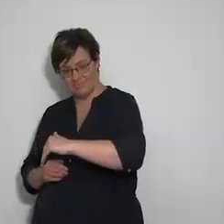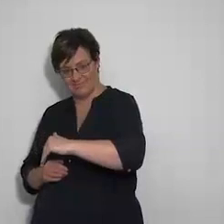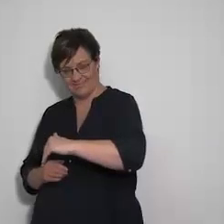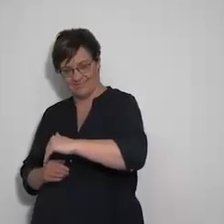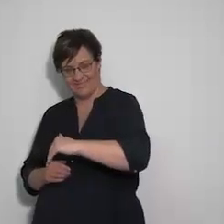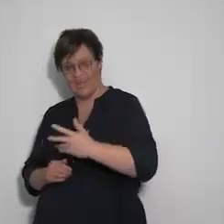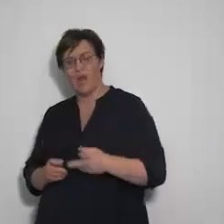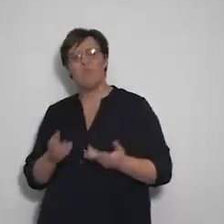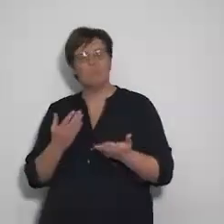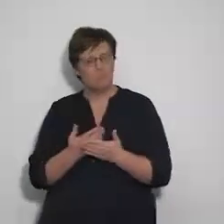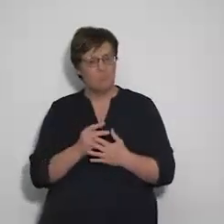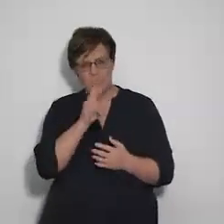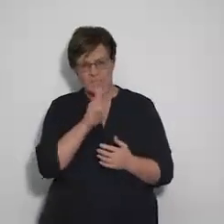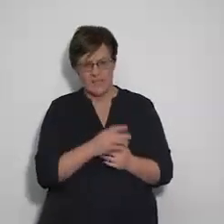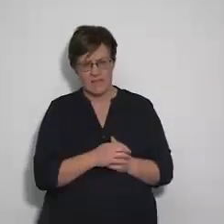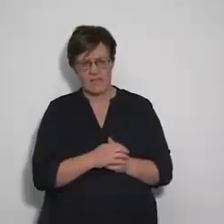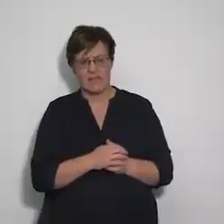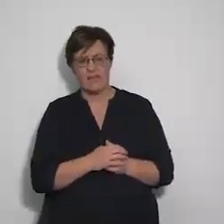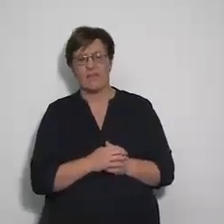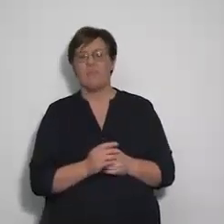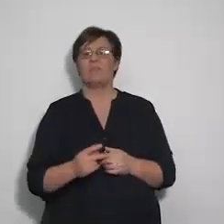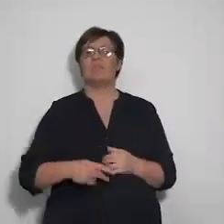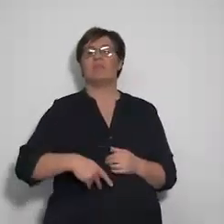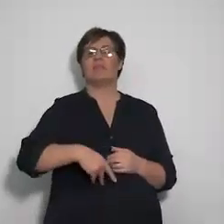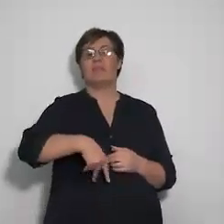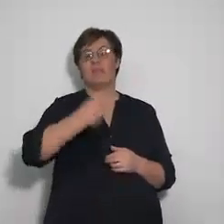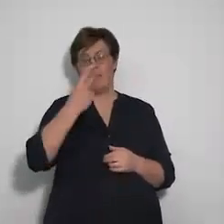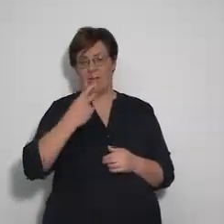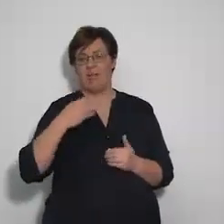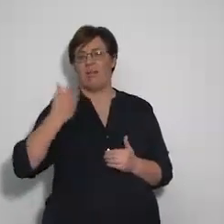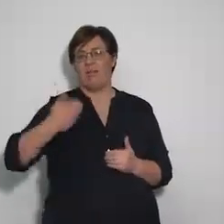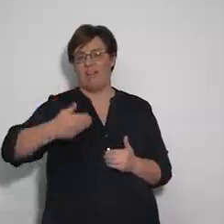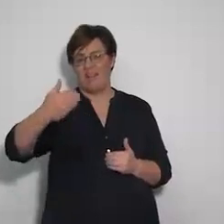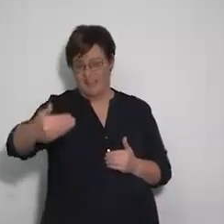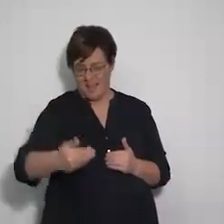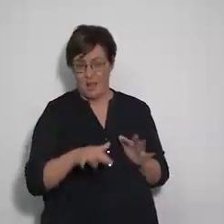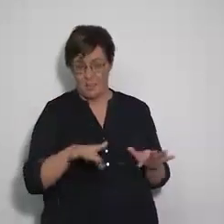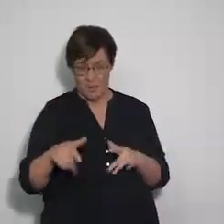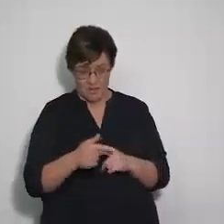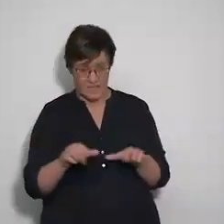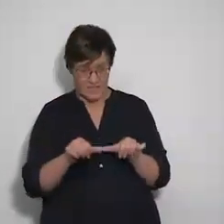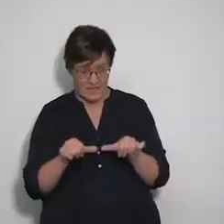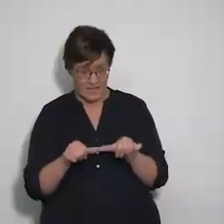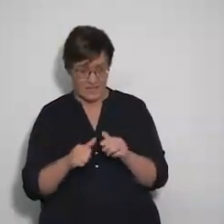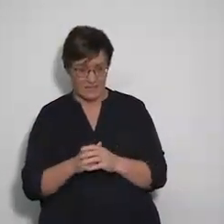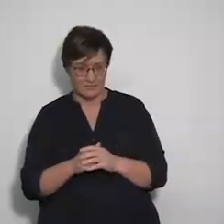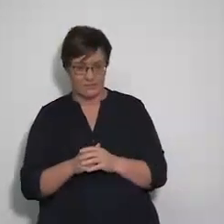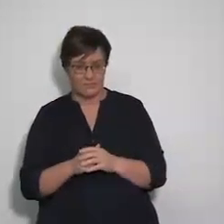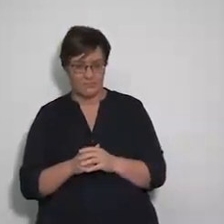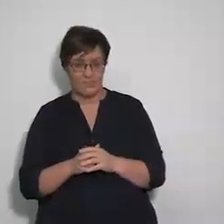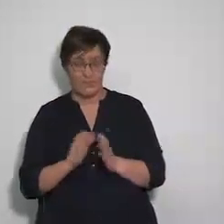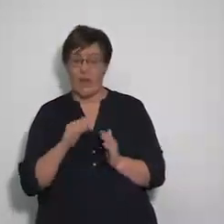that we will probably see that there's a doubling at regular intervals of that population